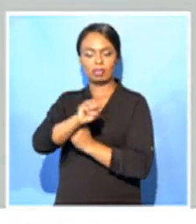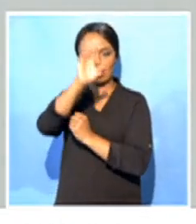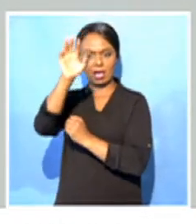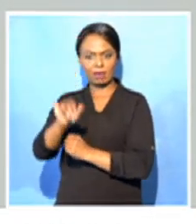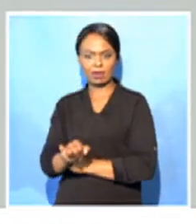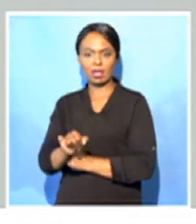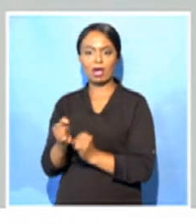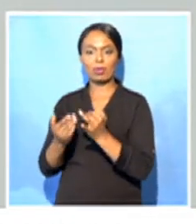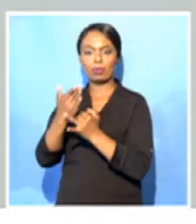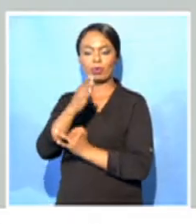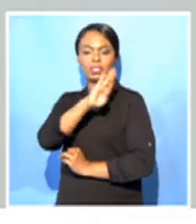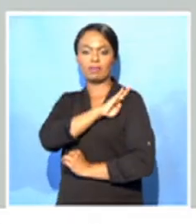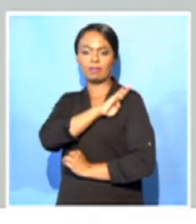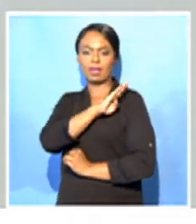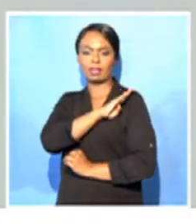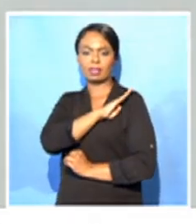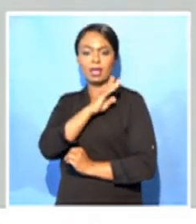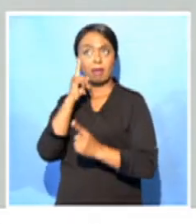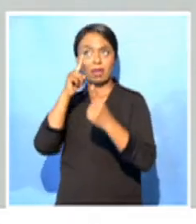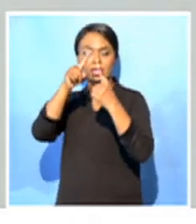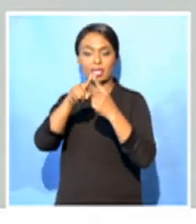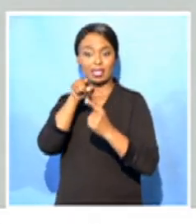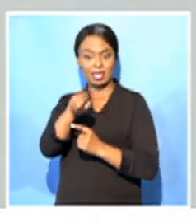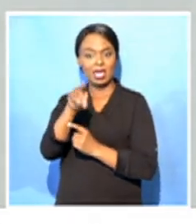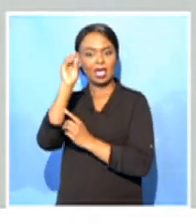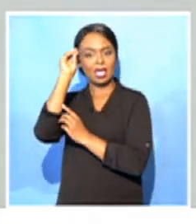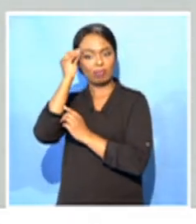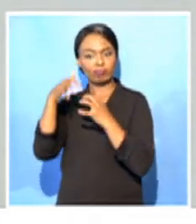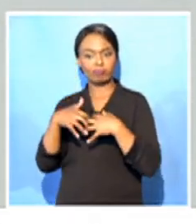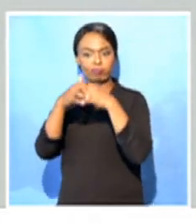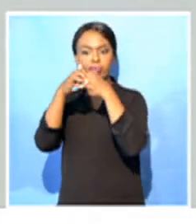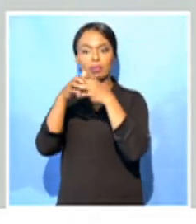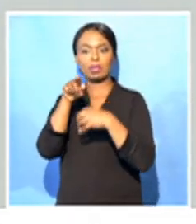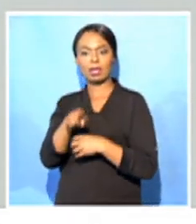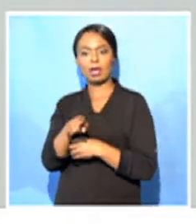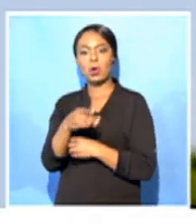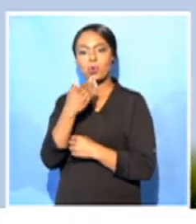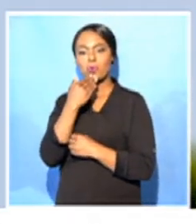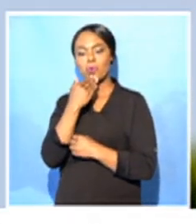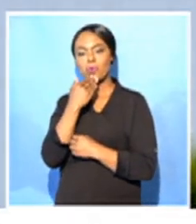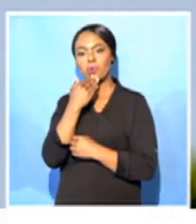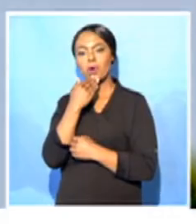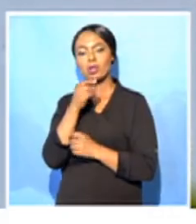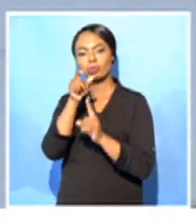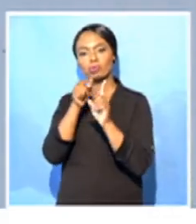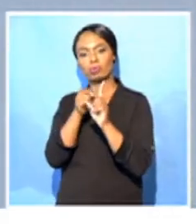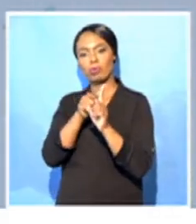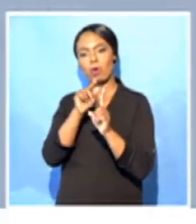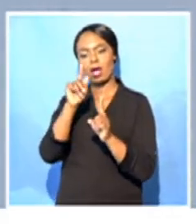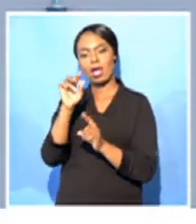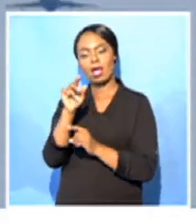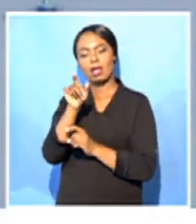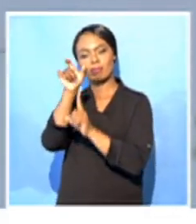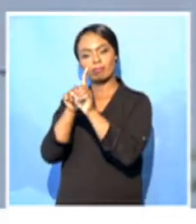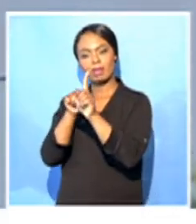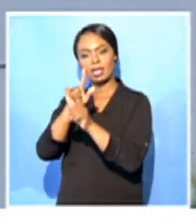air defense missions. This Gripen formation is led by the officer commanding 2 Squadron, Lieutenant